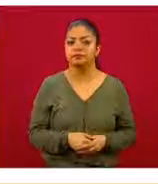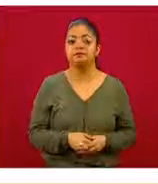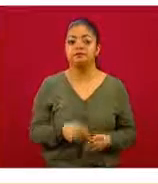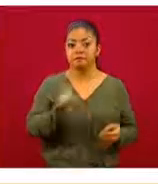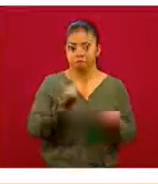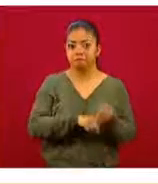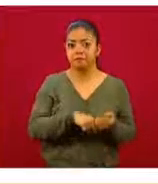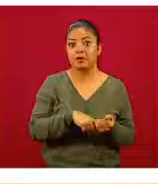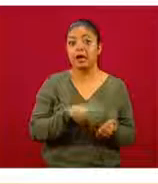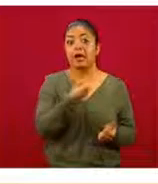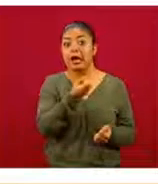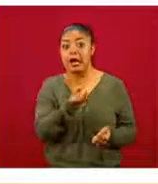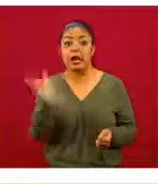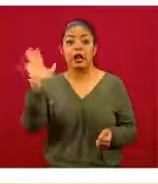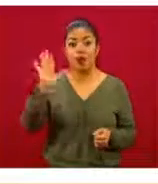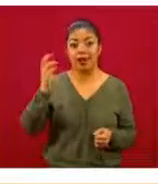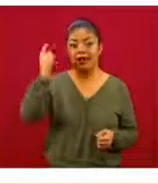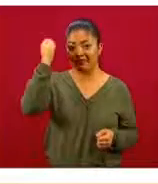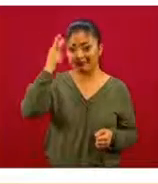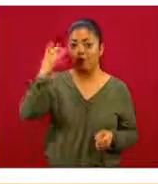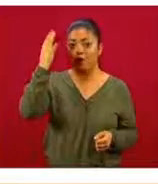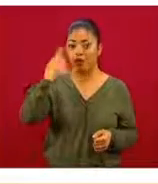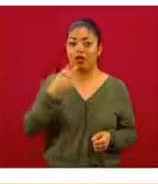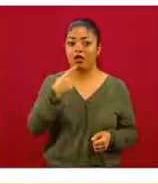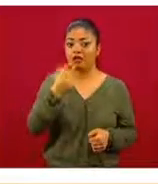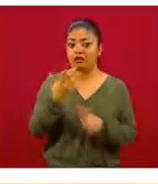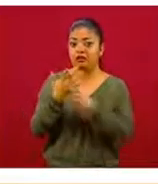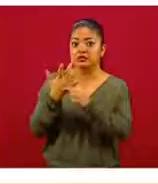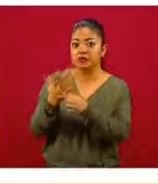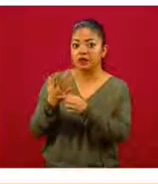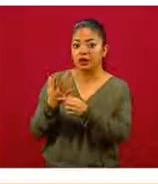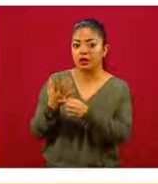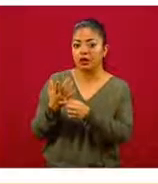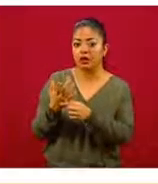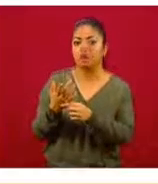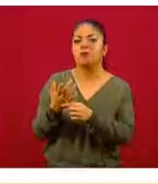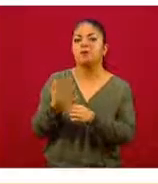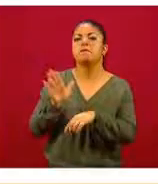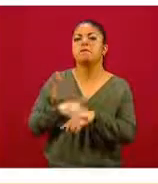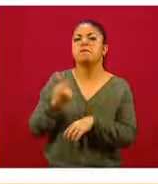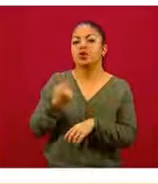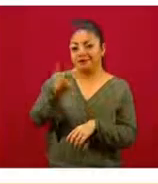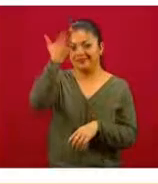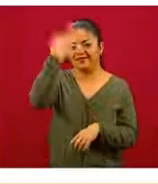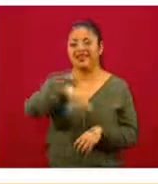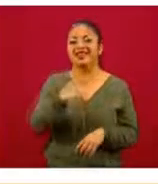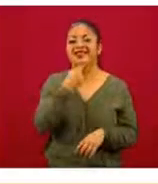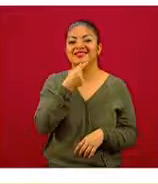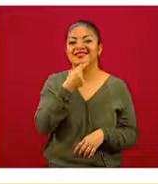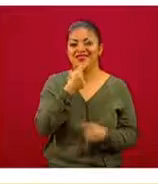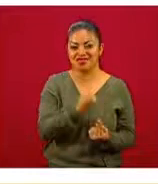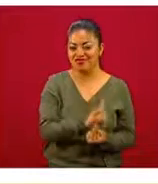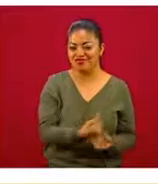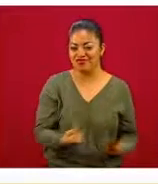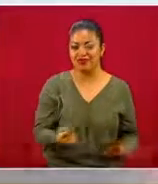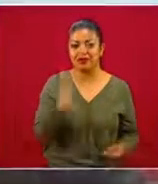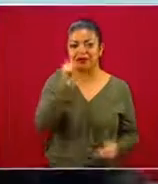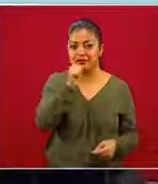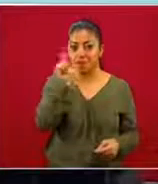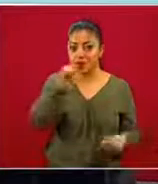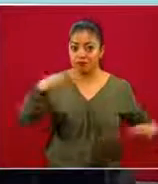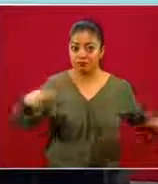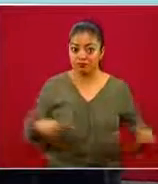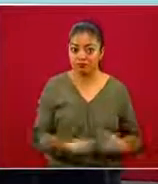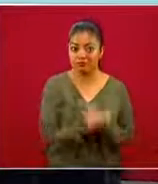by SARS-CoV-2? There are a couple of theories about why this is true. People have said